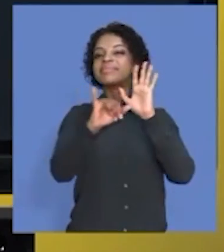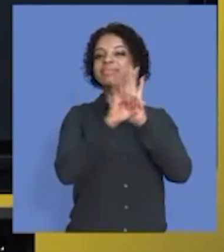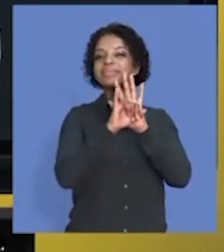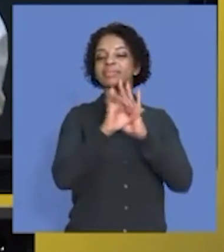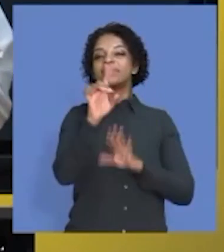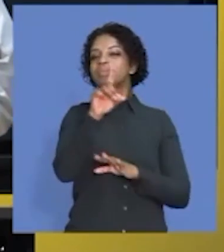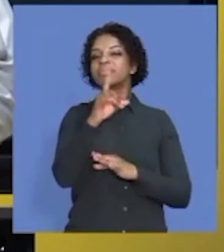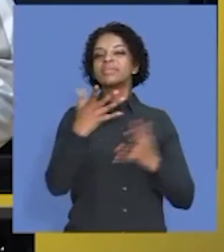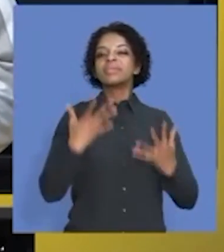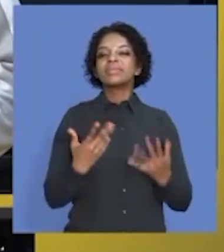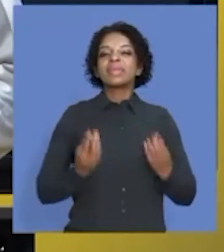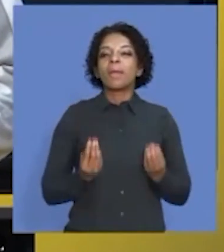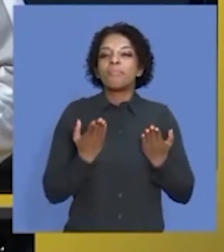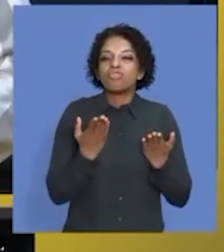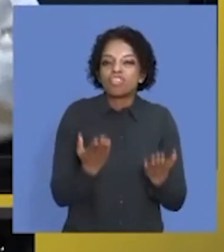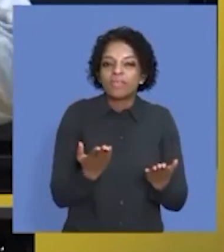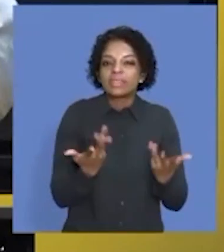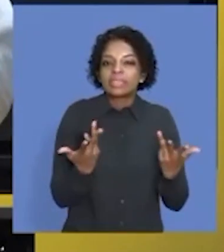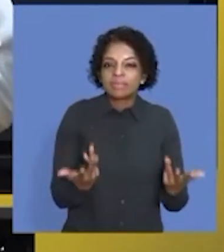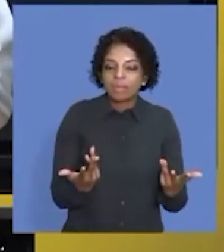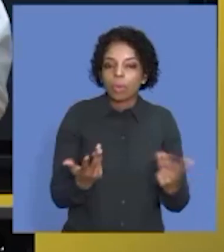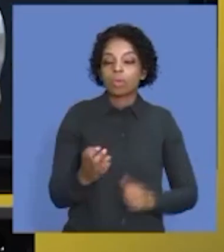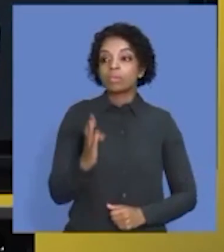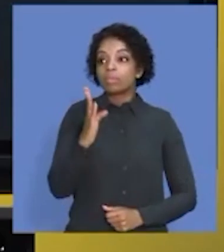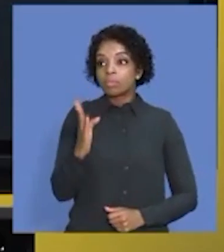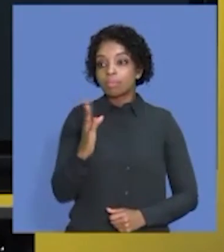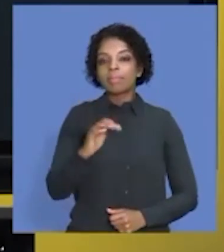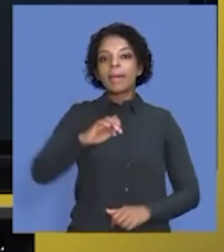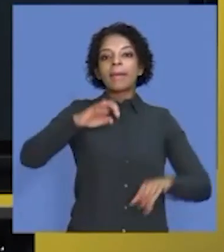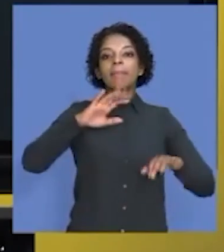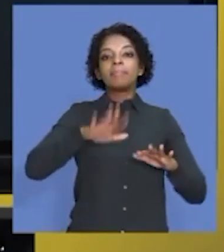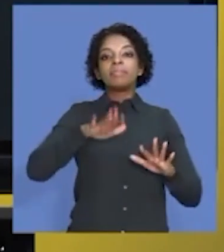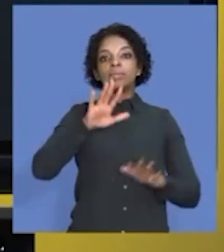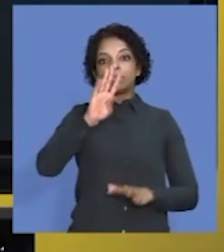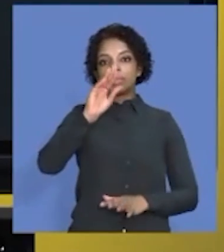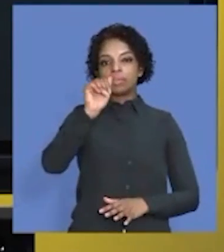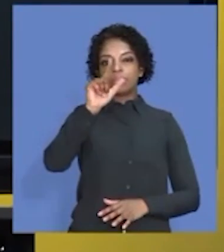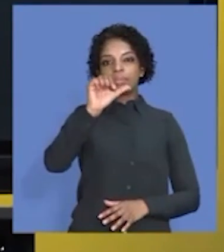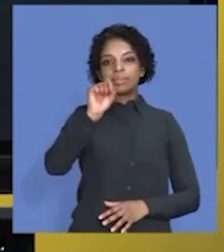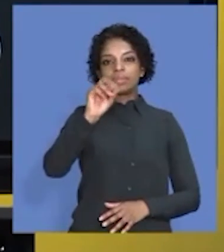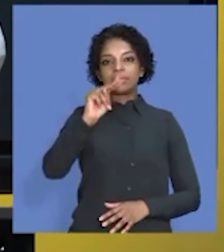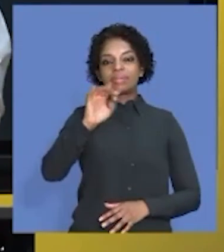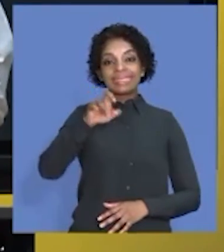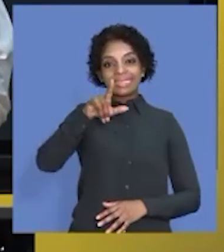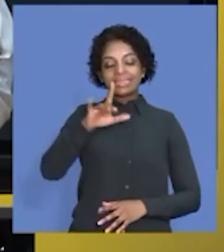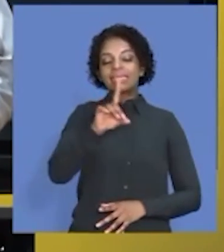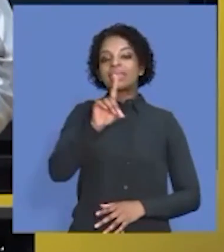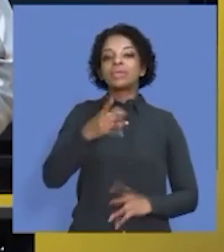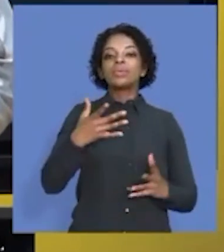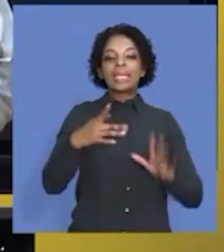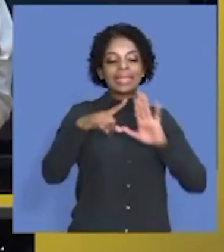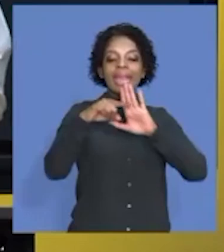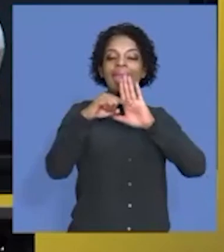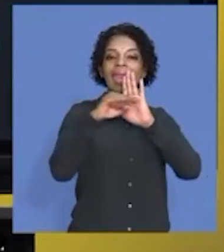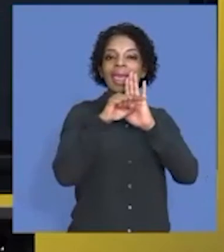account is provision for bad debts. Remember, provision for bad debts is what we refer to as a